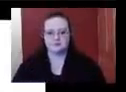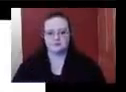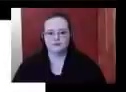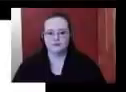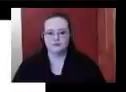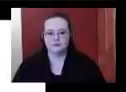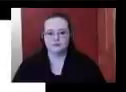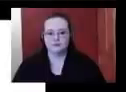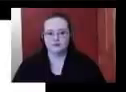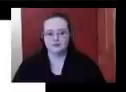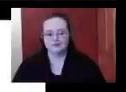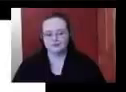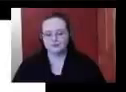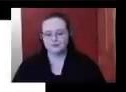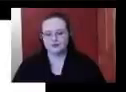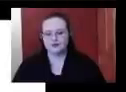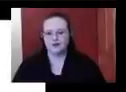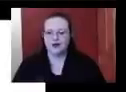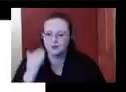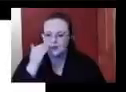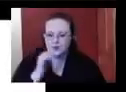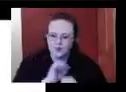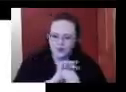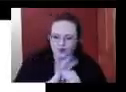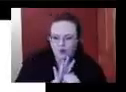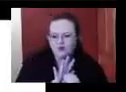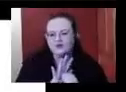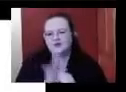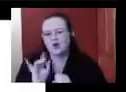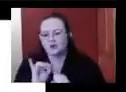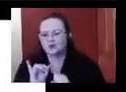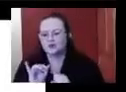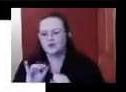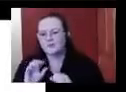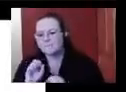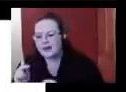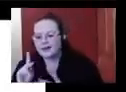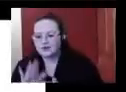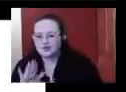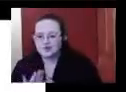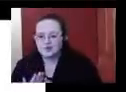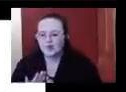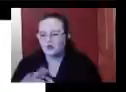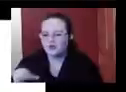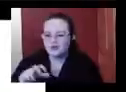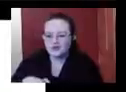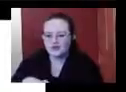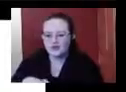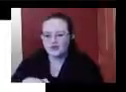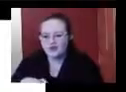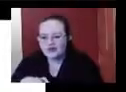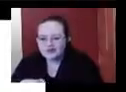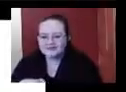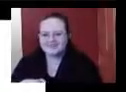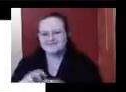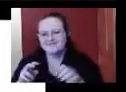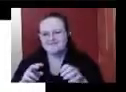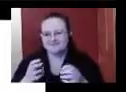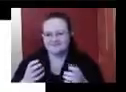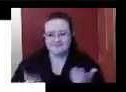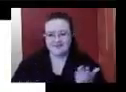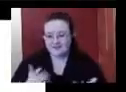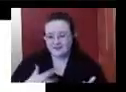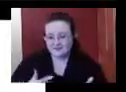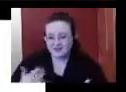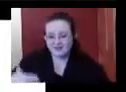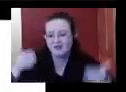The uncertainty of the pandemic combined with the more common back to school nervousness is a lot to manage. So I encourage you all to